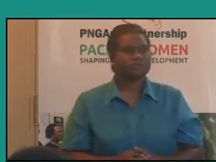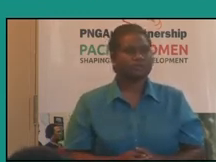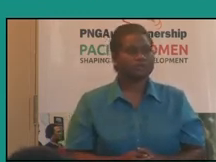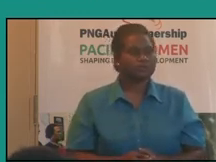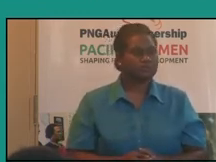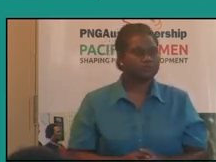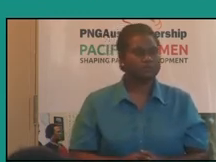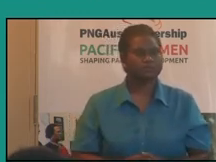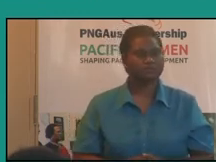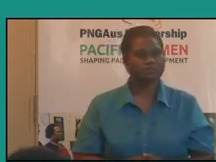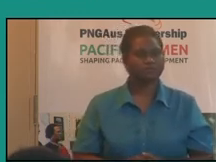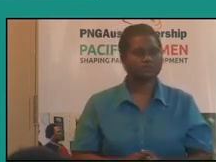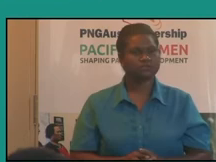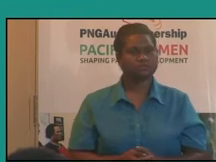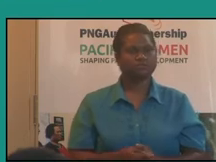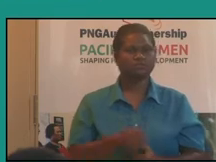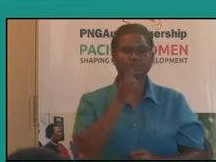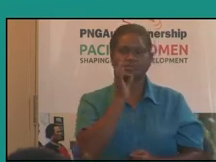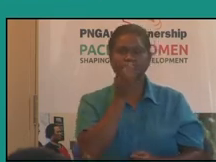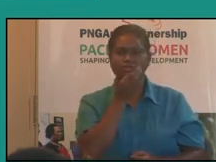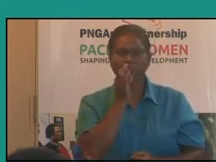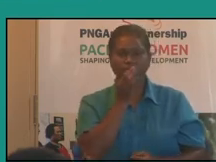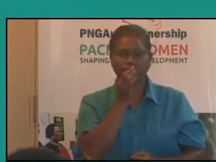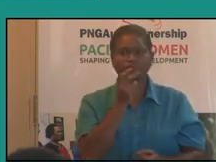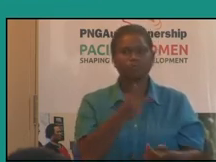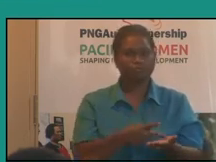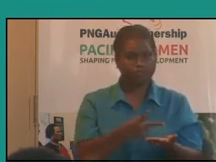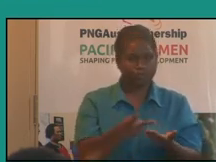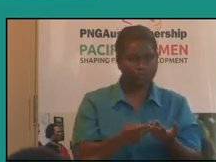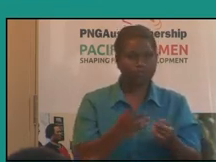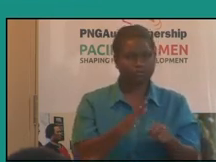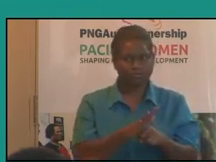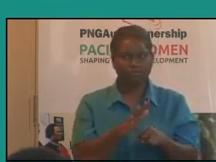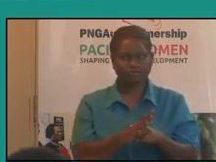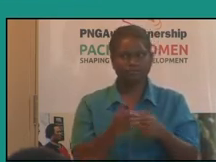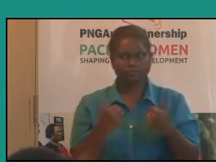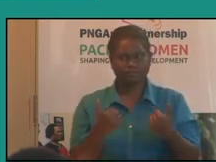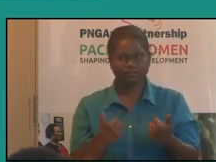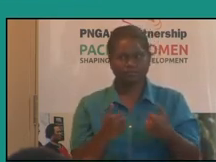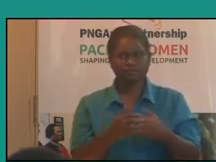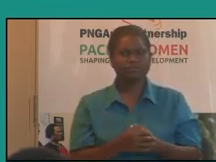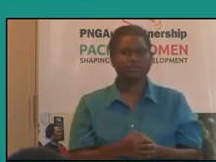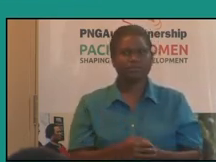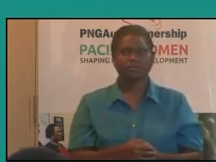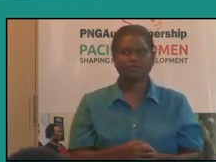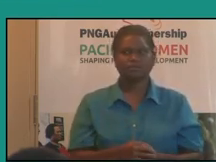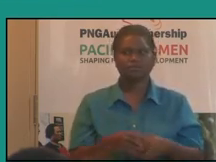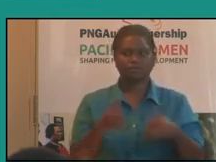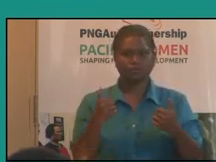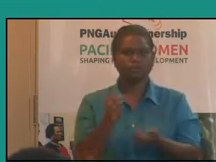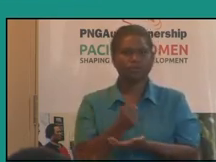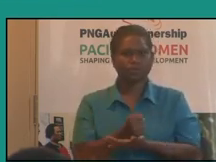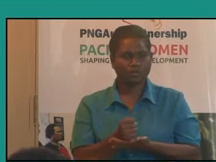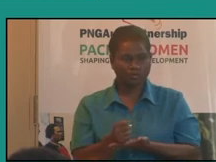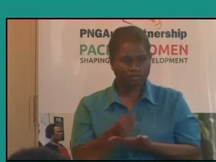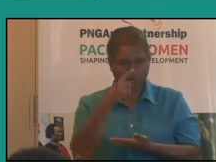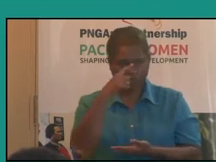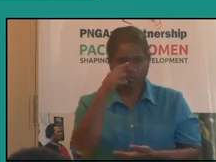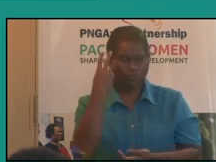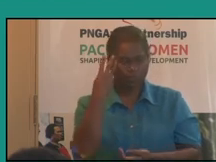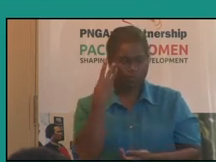little mentoring programs that we have conducted, it's quite successful. We've picked up quite a good number of women that will be contesting throughout the